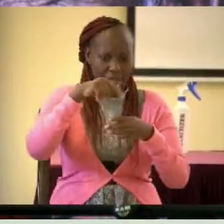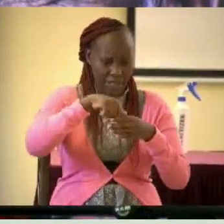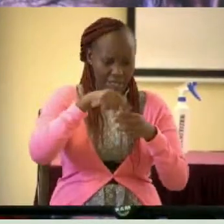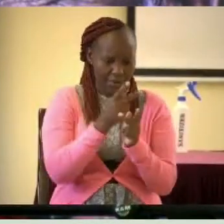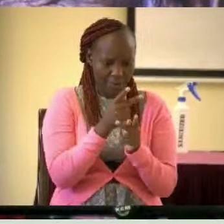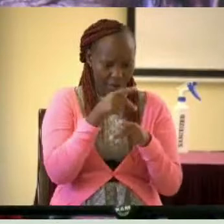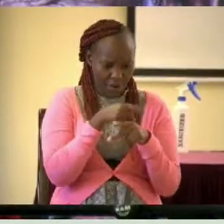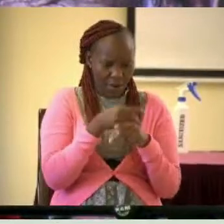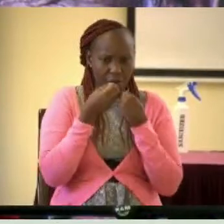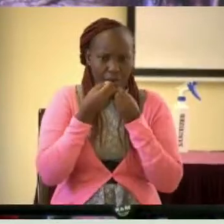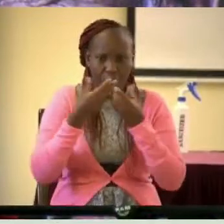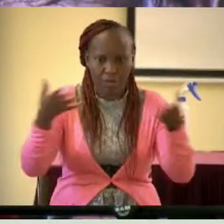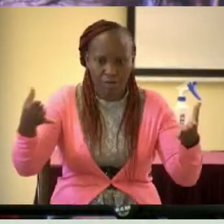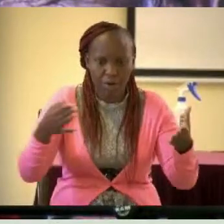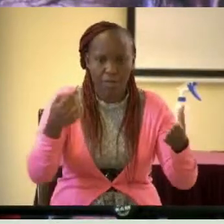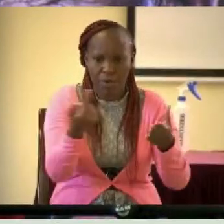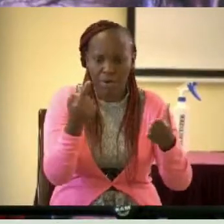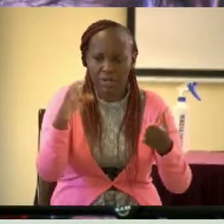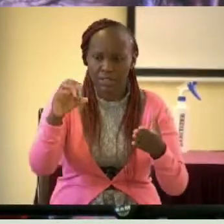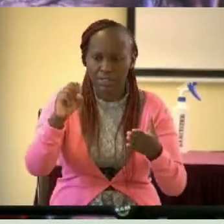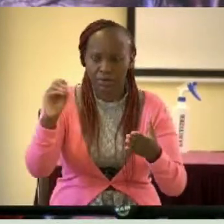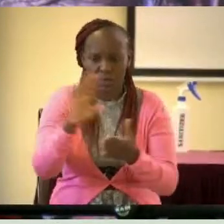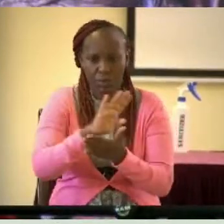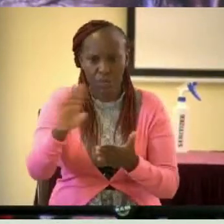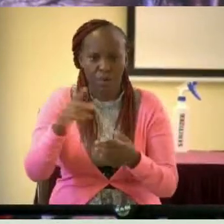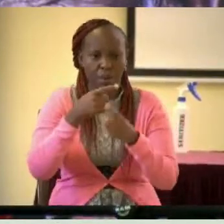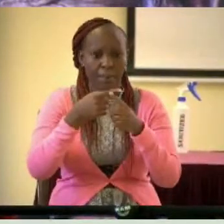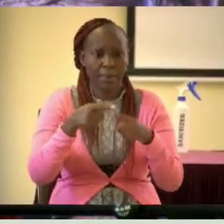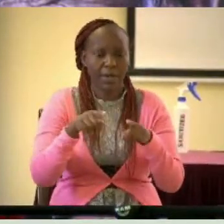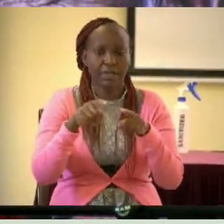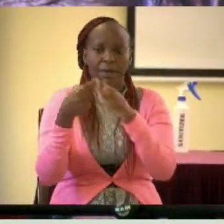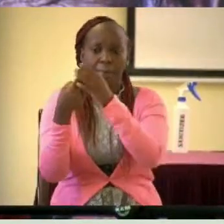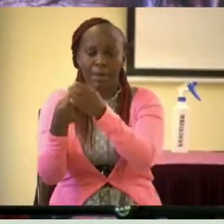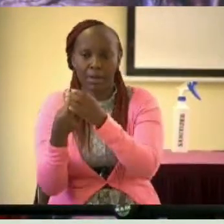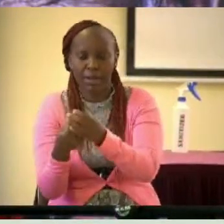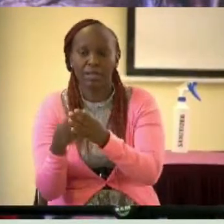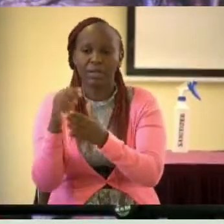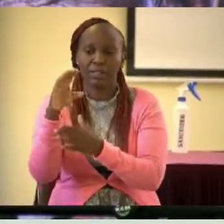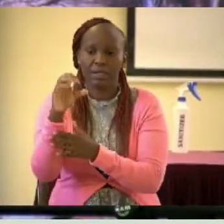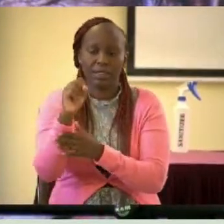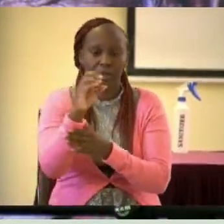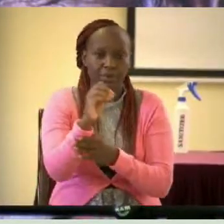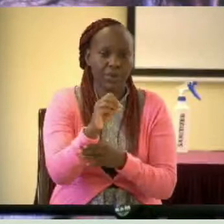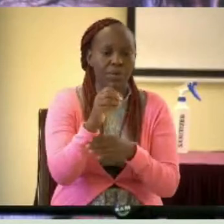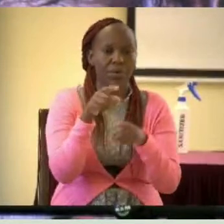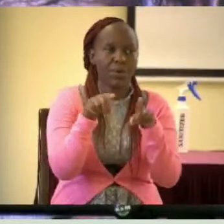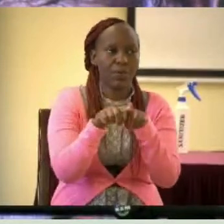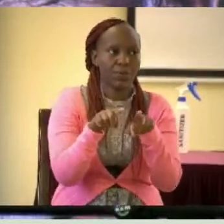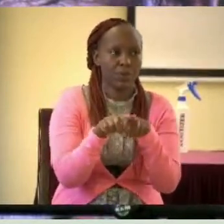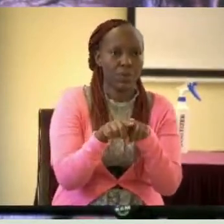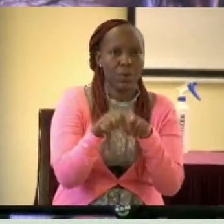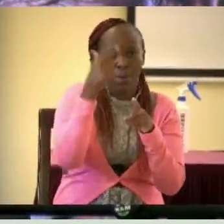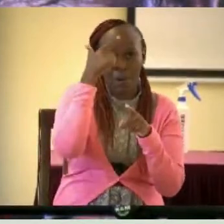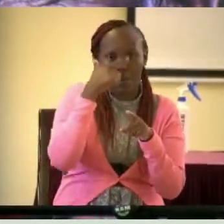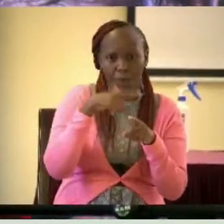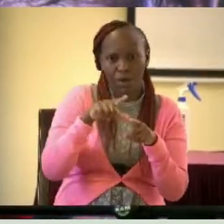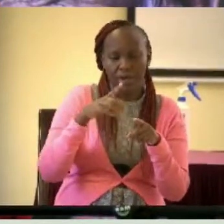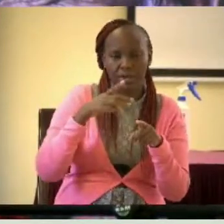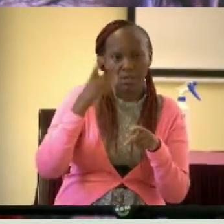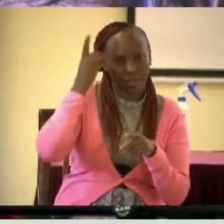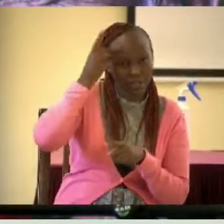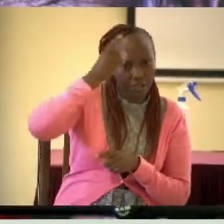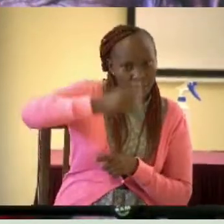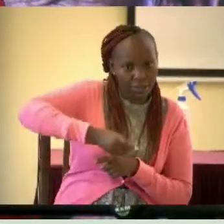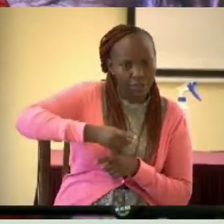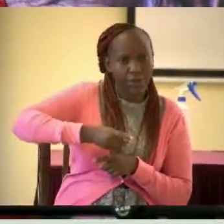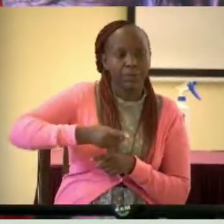product not just to our civil society organization partners, but also to policymakers